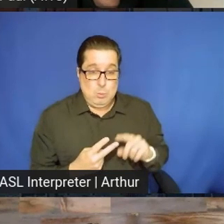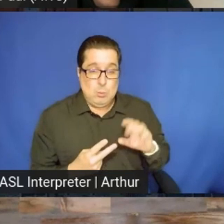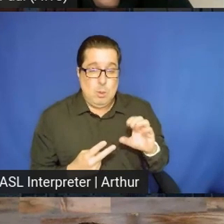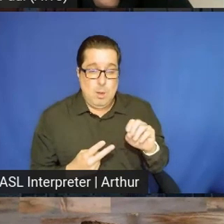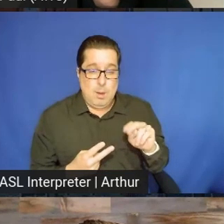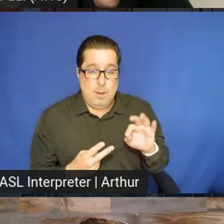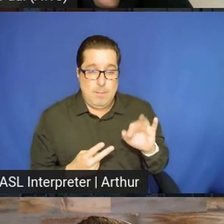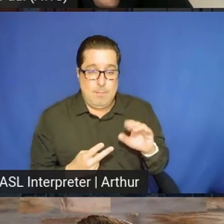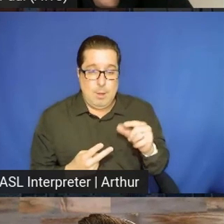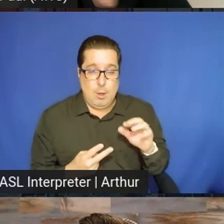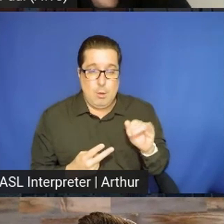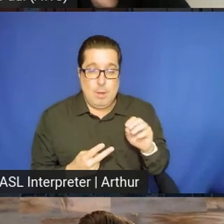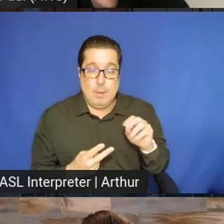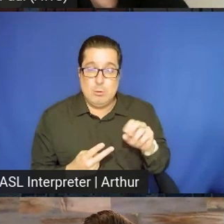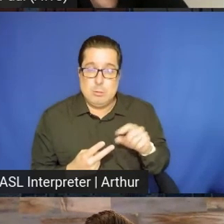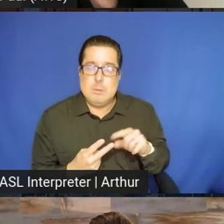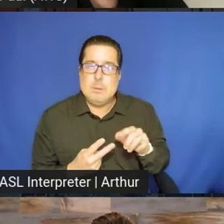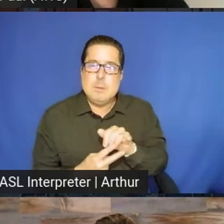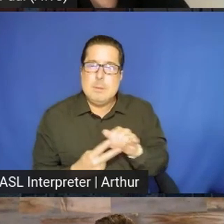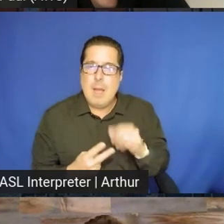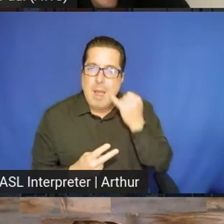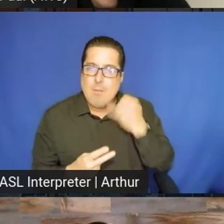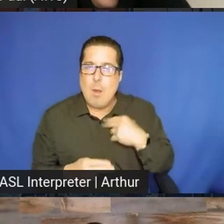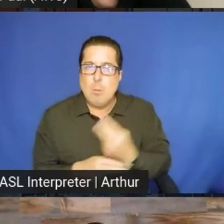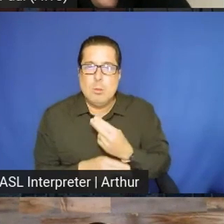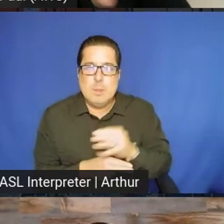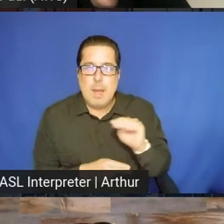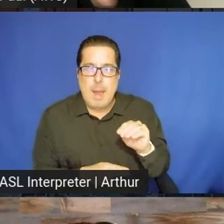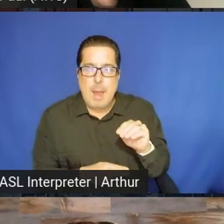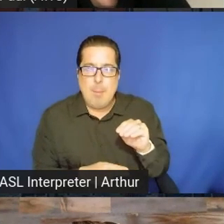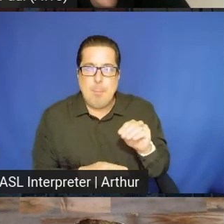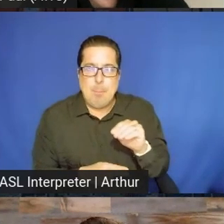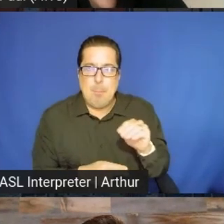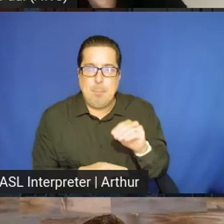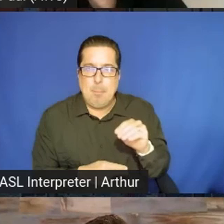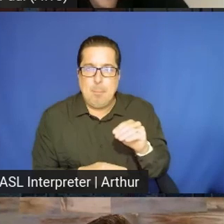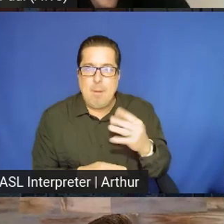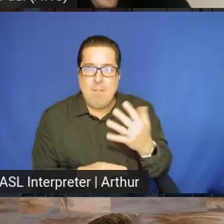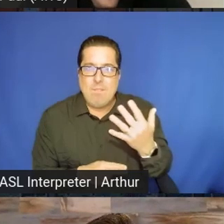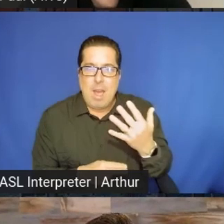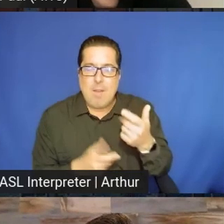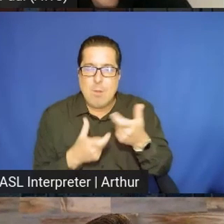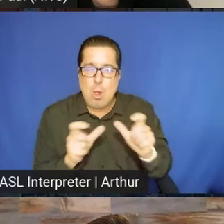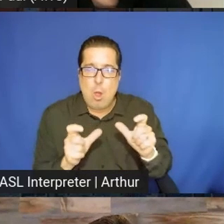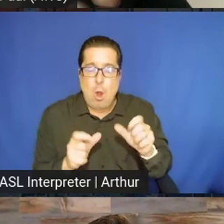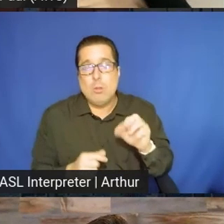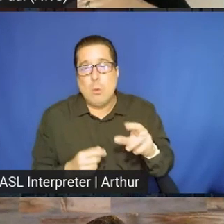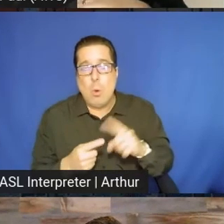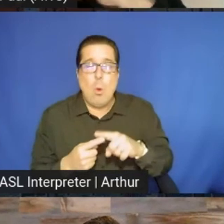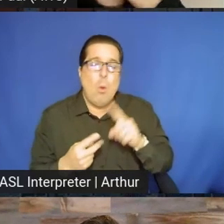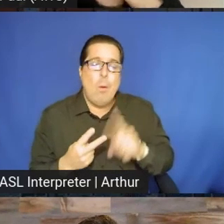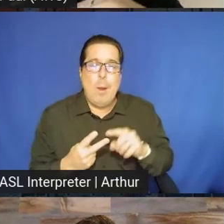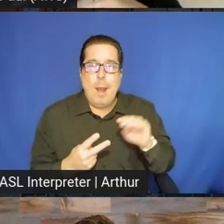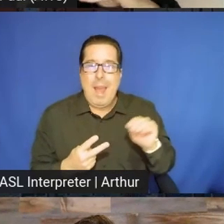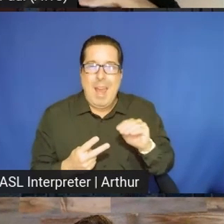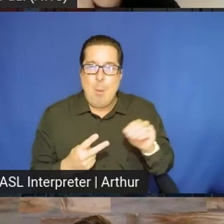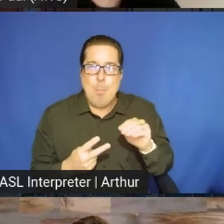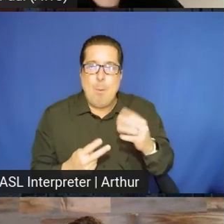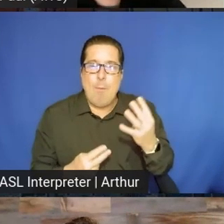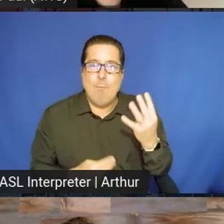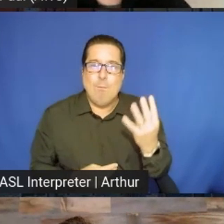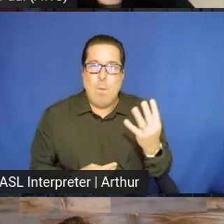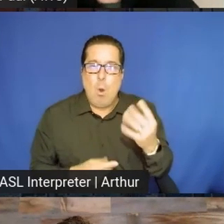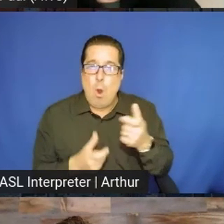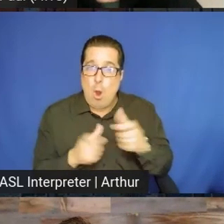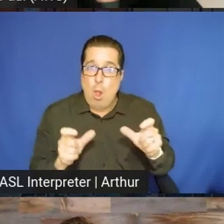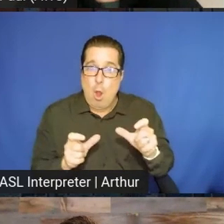So if I'm using, an M5 large, you'd want to use like an M4 large. You just want to have those configurations similar,